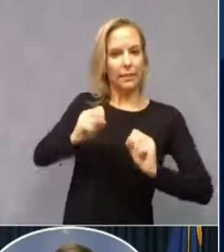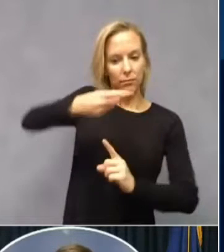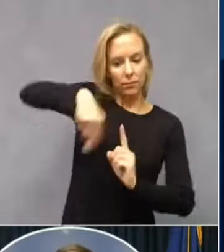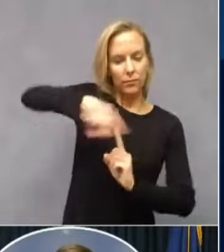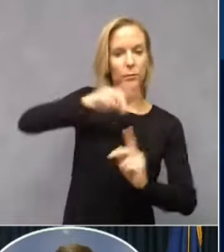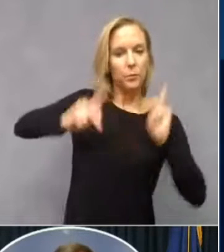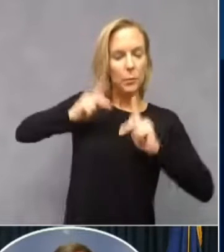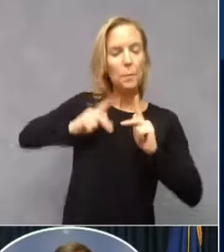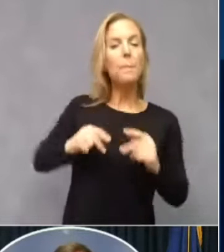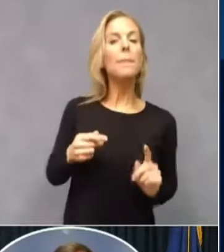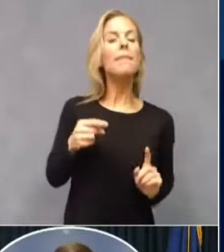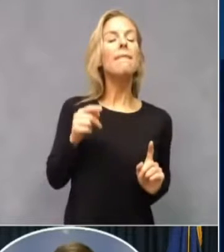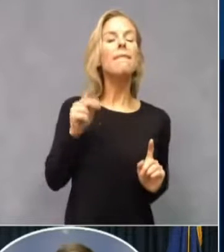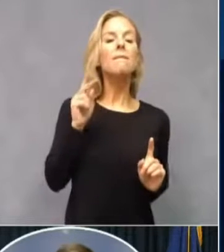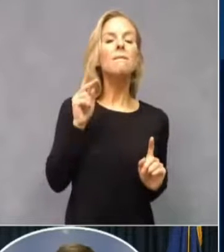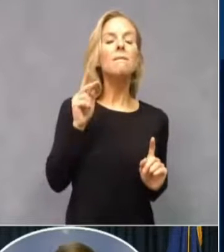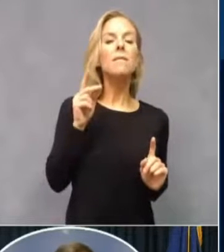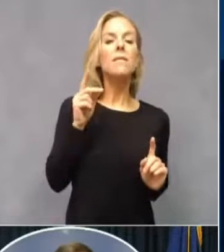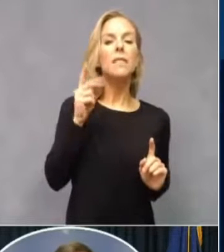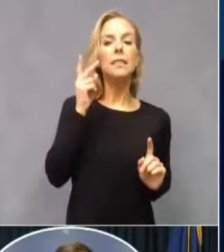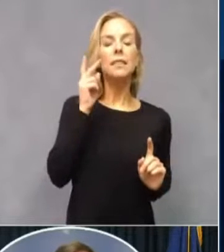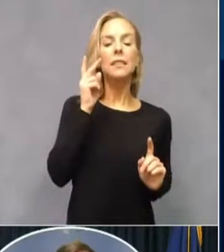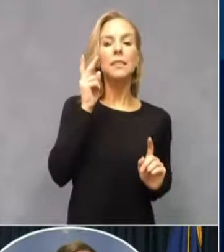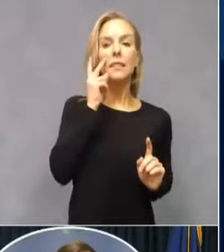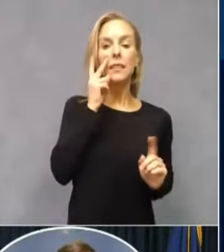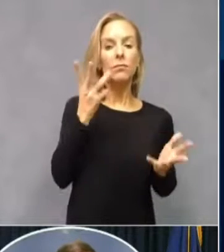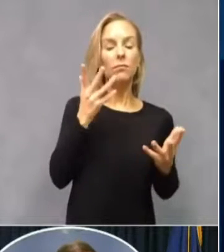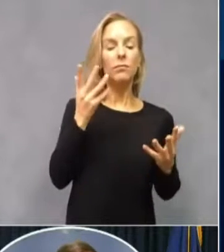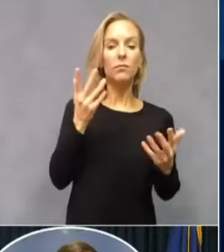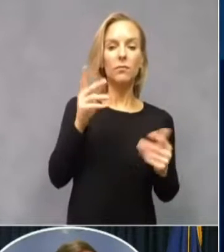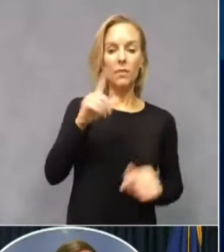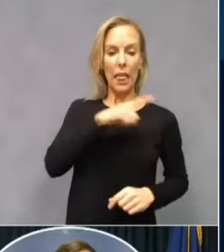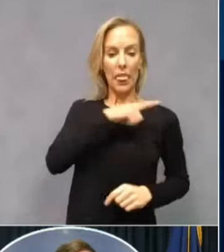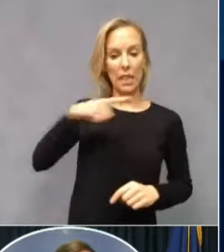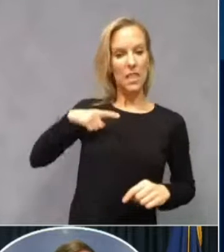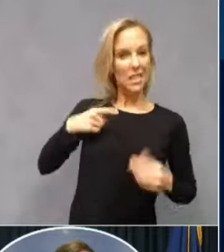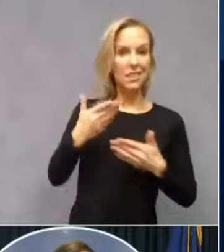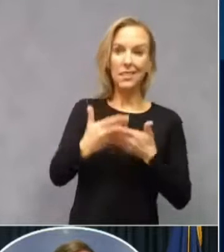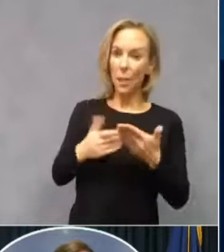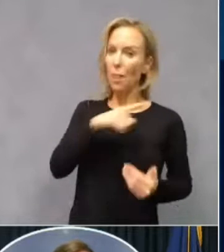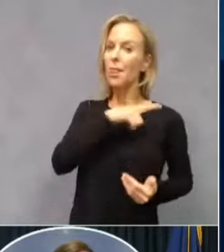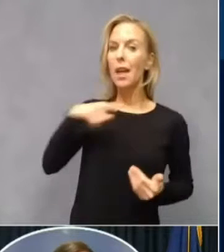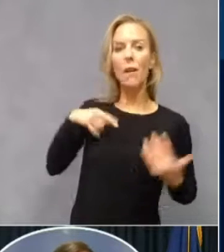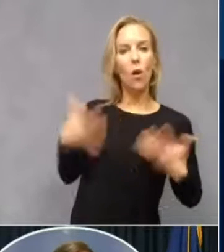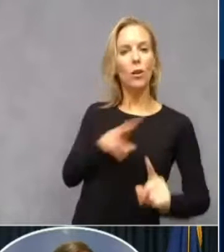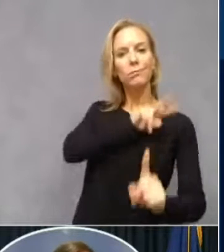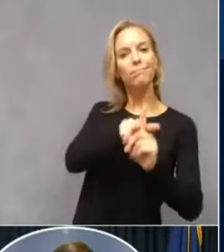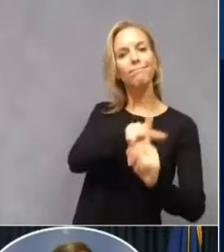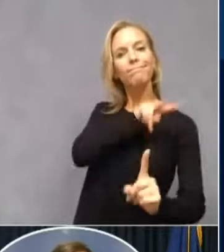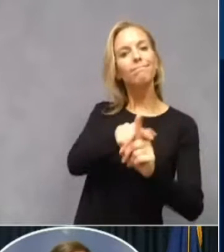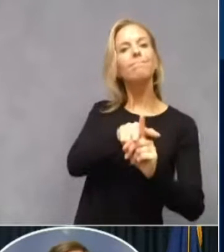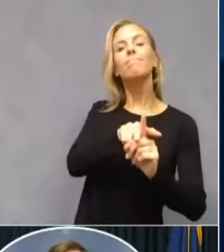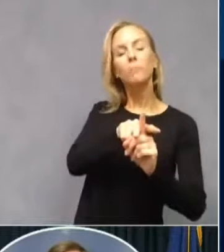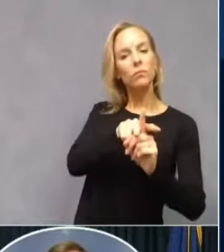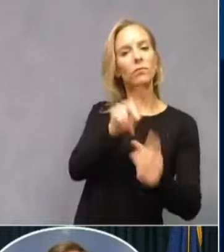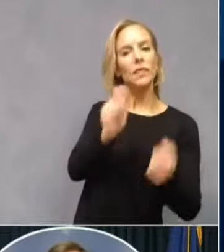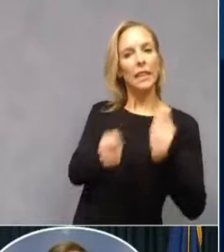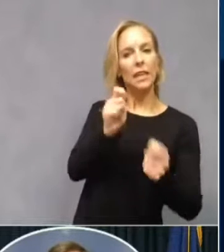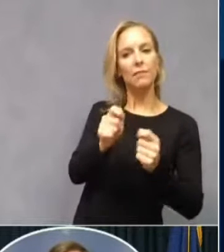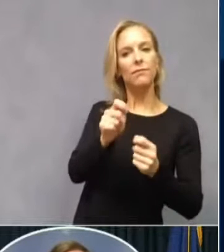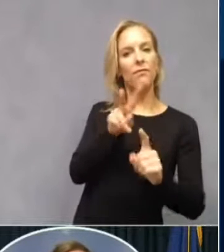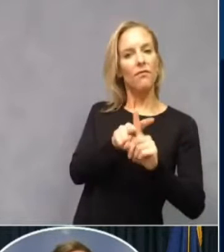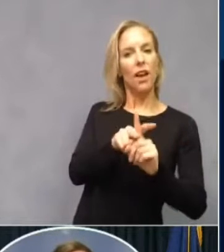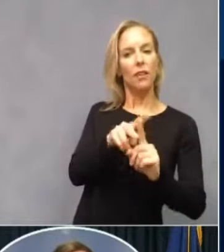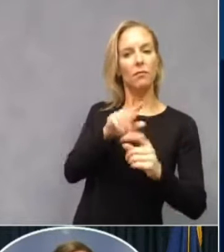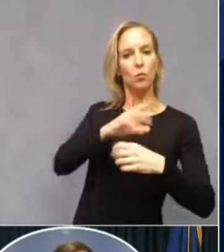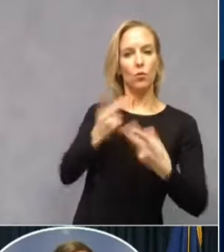we see types of legislation, some of which has been pre-filed, we could very easily be that green line. And those are your relatives,